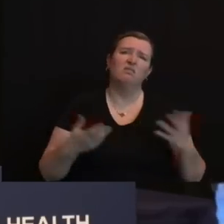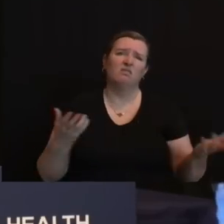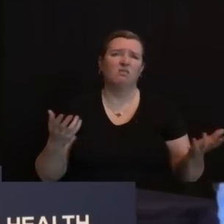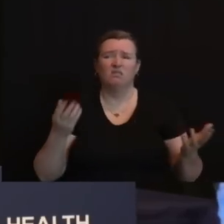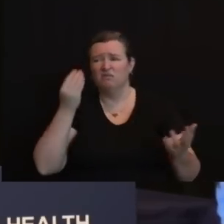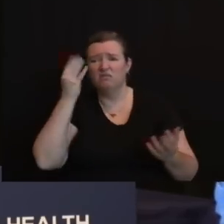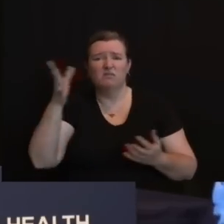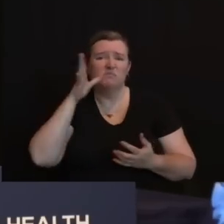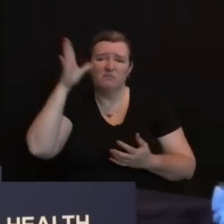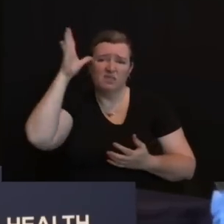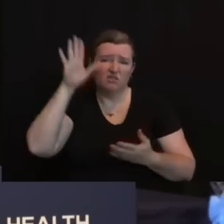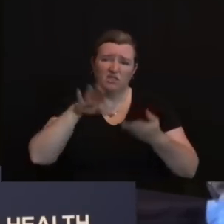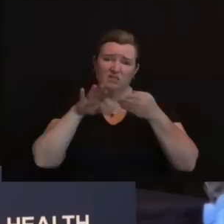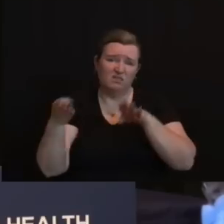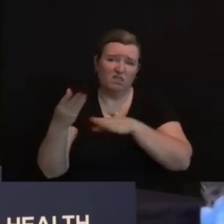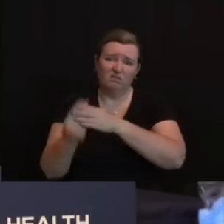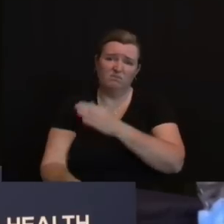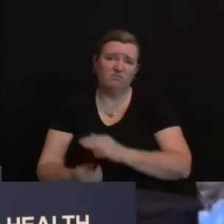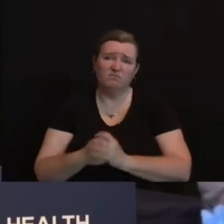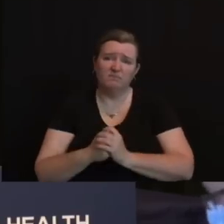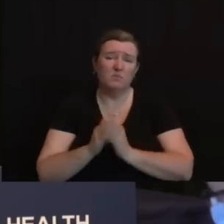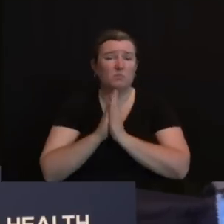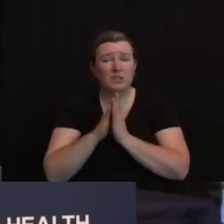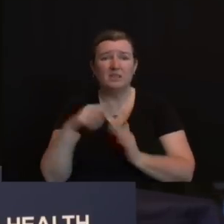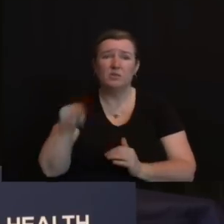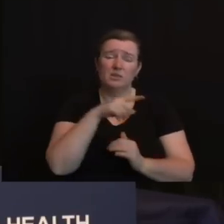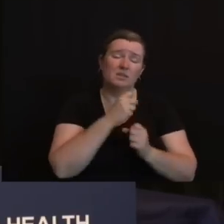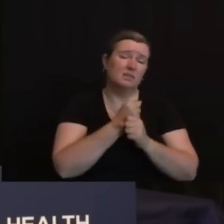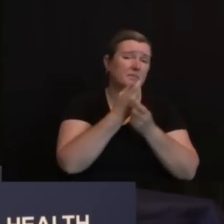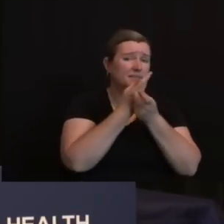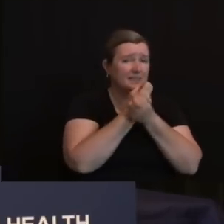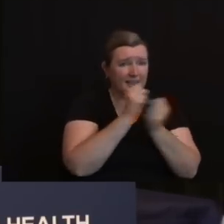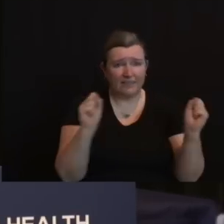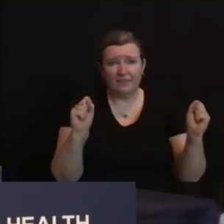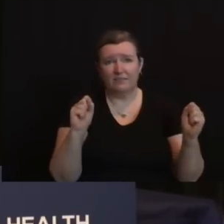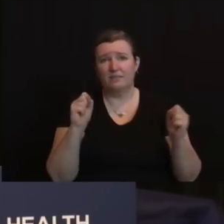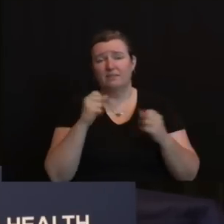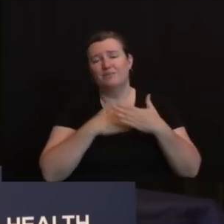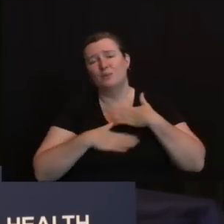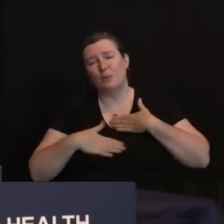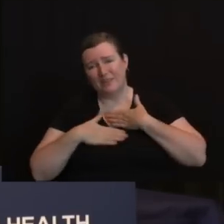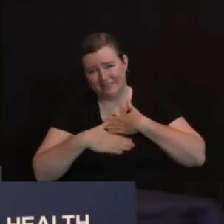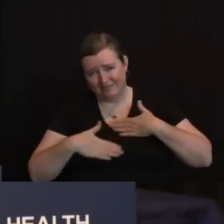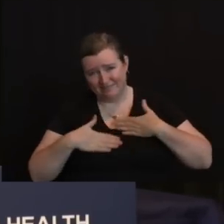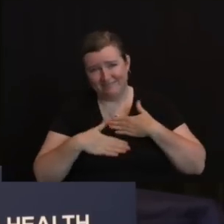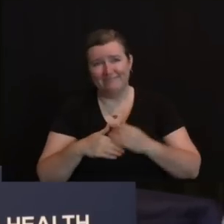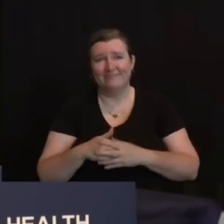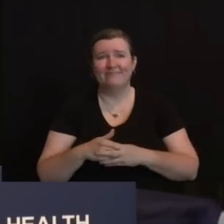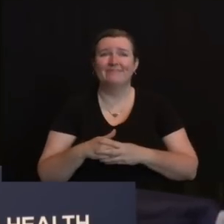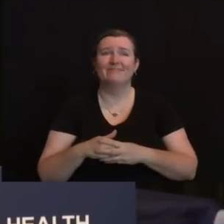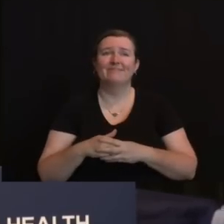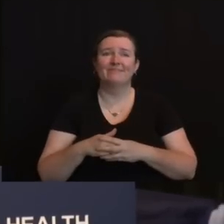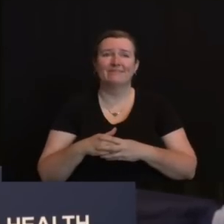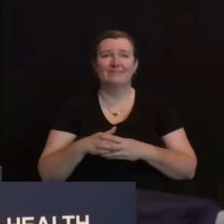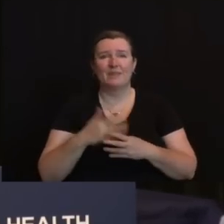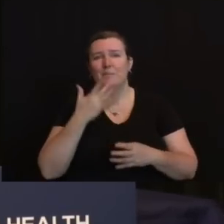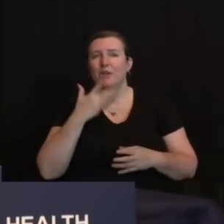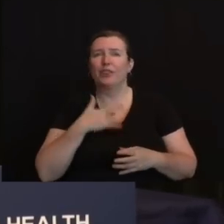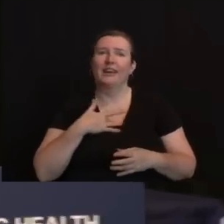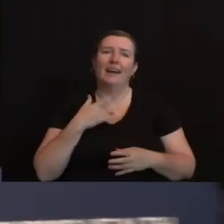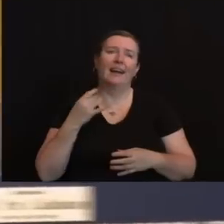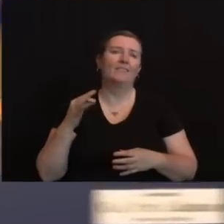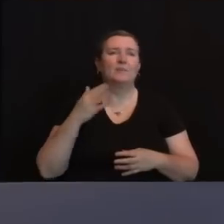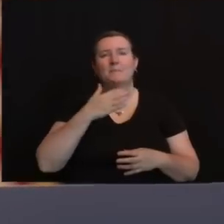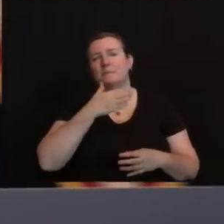this profession. So I just ask that everybody stay safe and enjoy the birthday of the greatest nation on earth. Thanks,